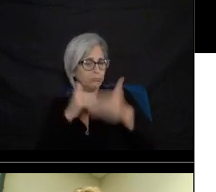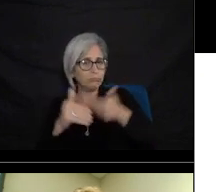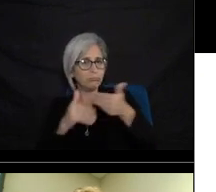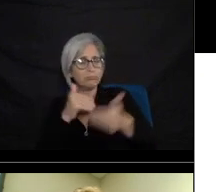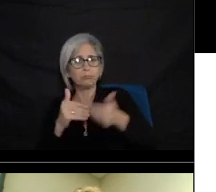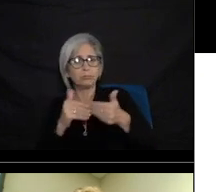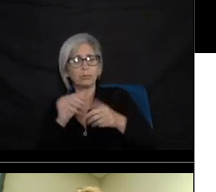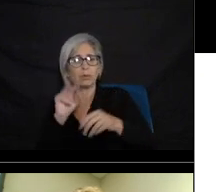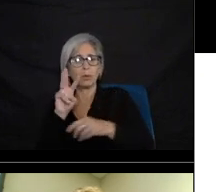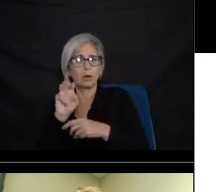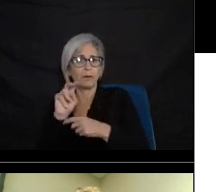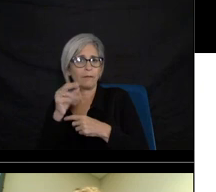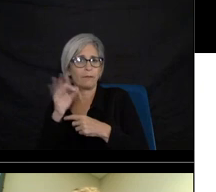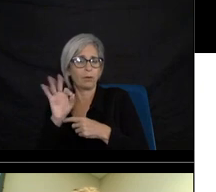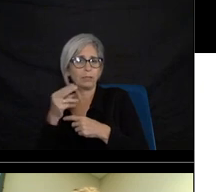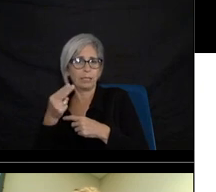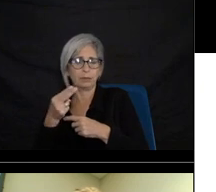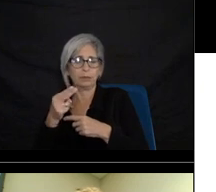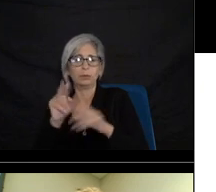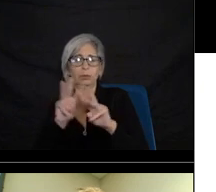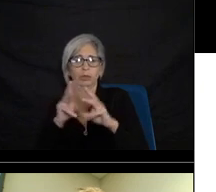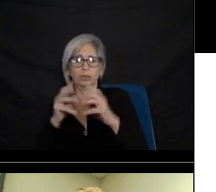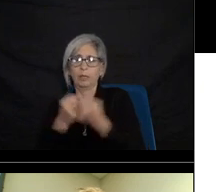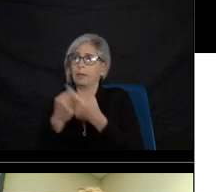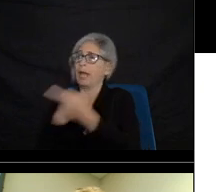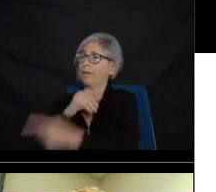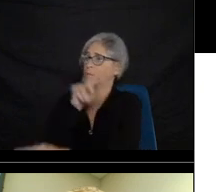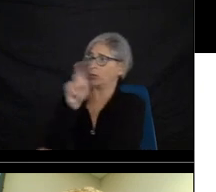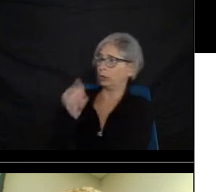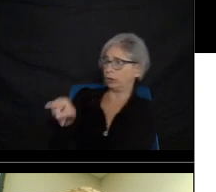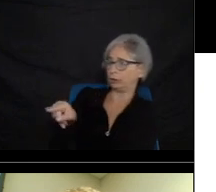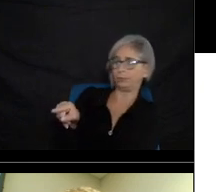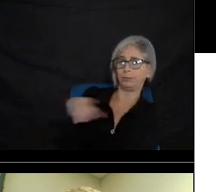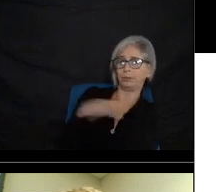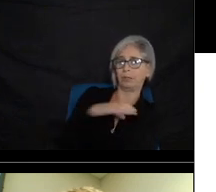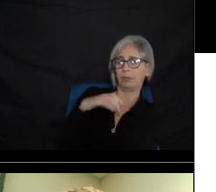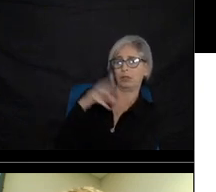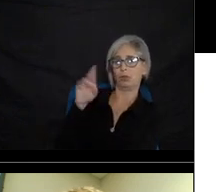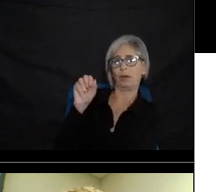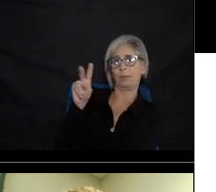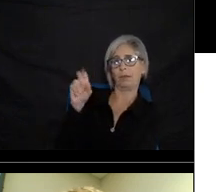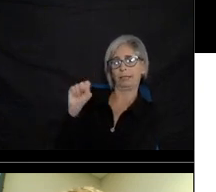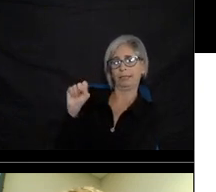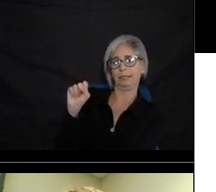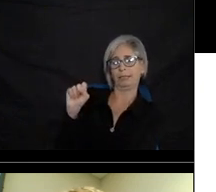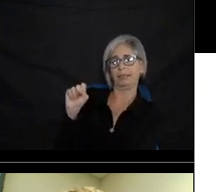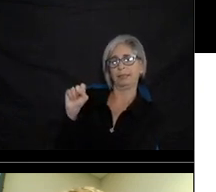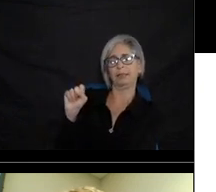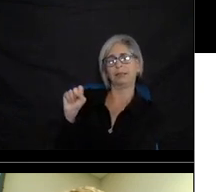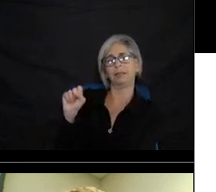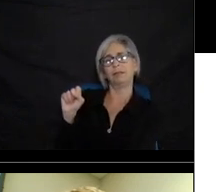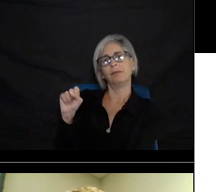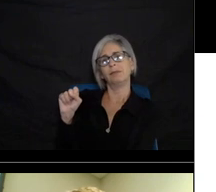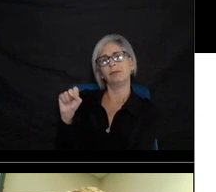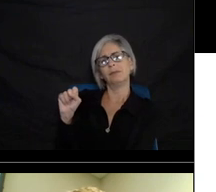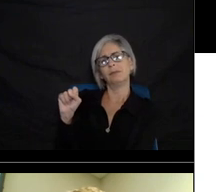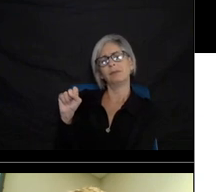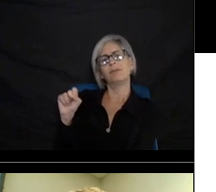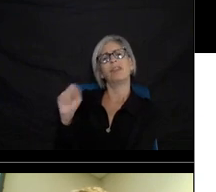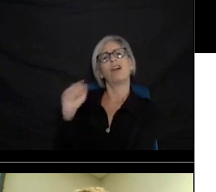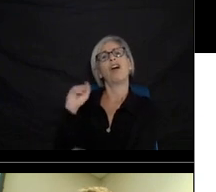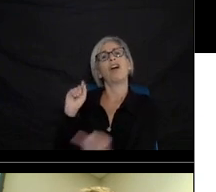the workforce housing workshop. I have a question. Yes, Commissioner Romulus. In the interim